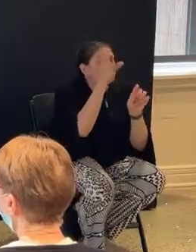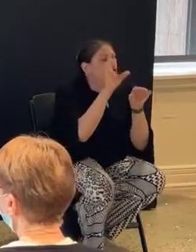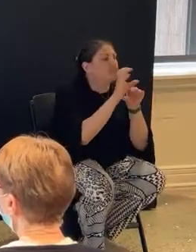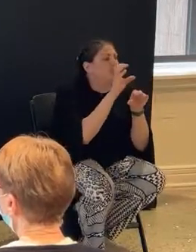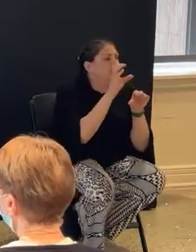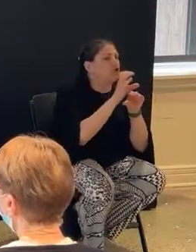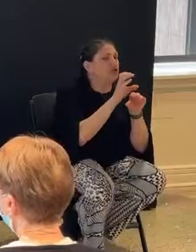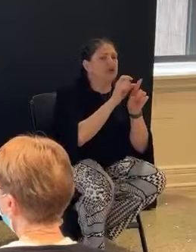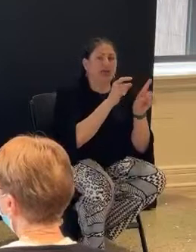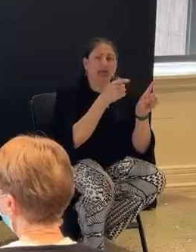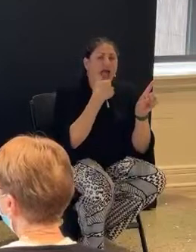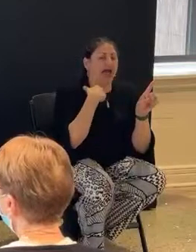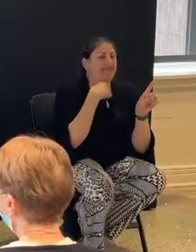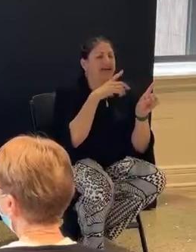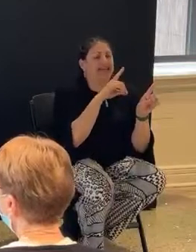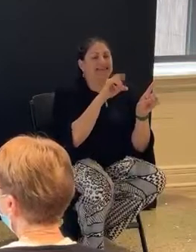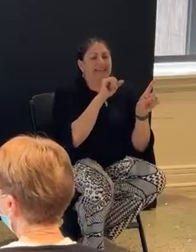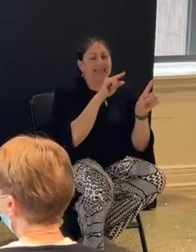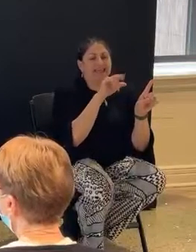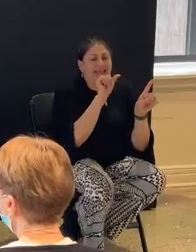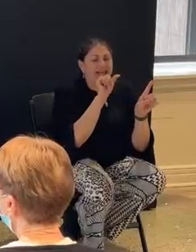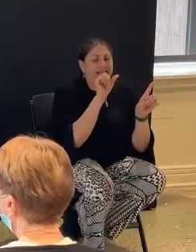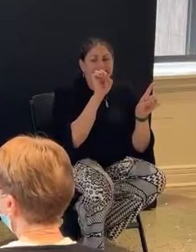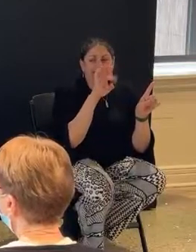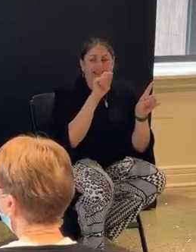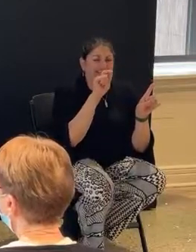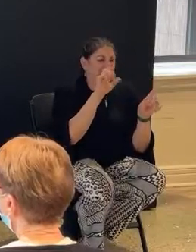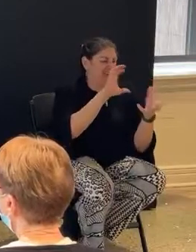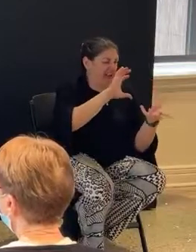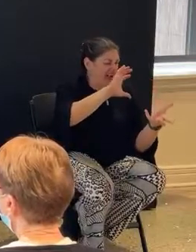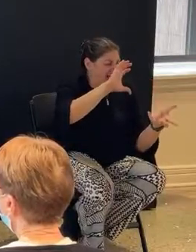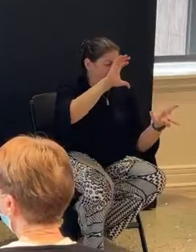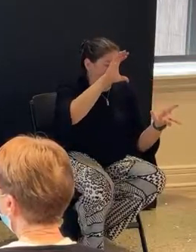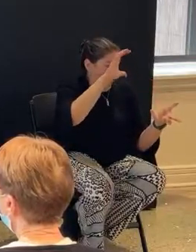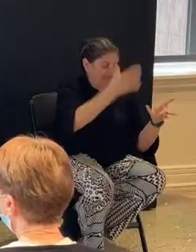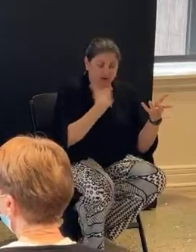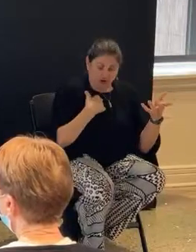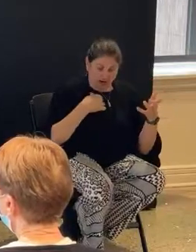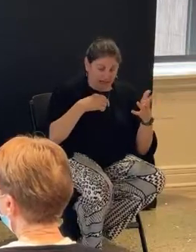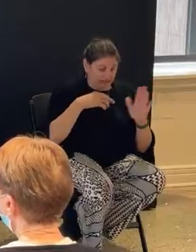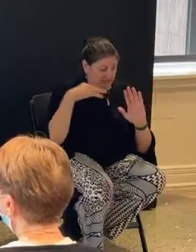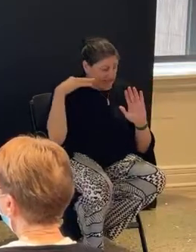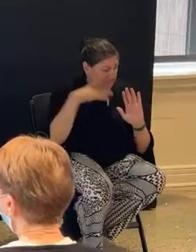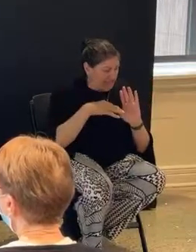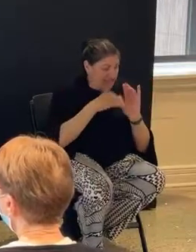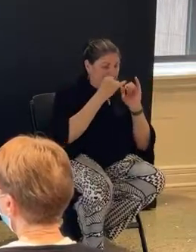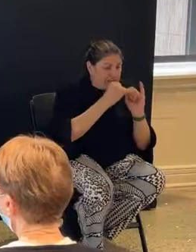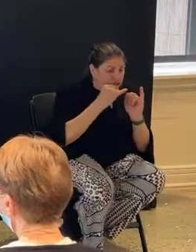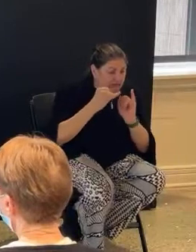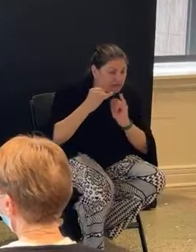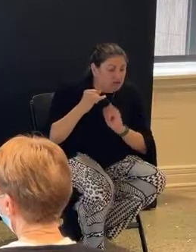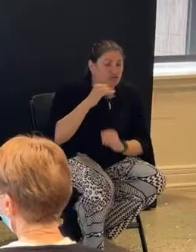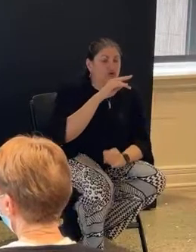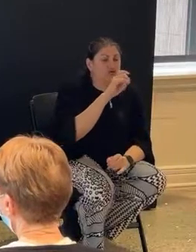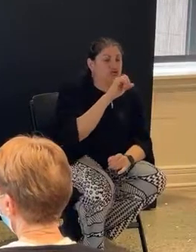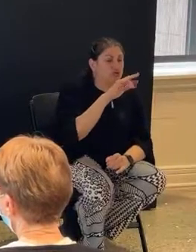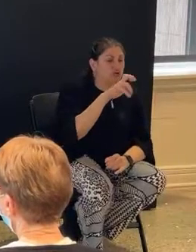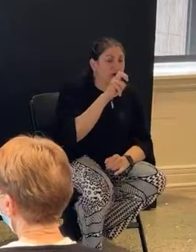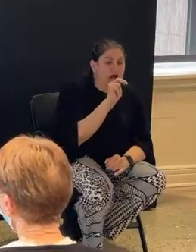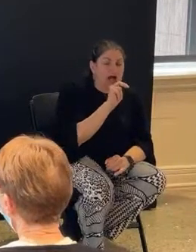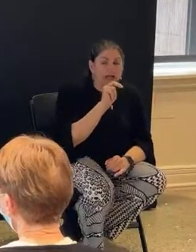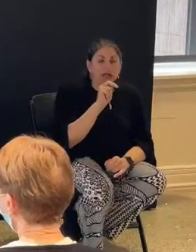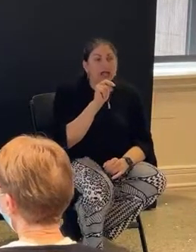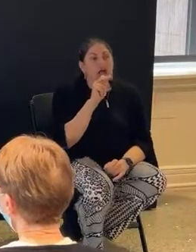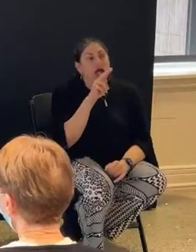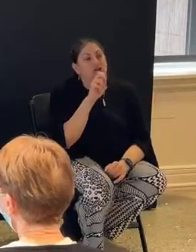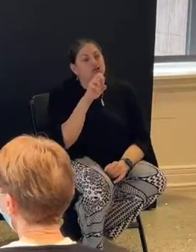huge, you know, massive data sets, so they're studying, you know, individual neurons, individual nerve